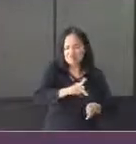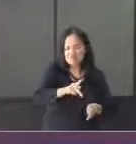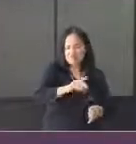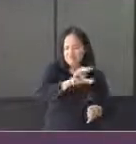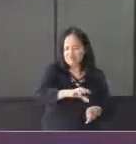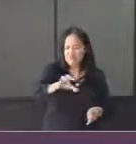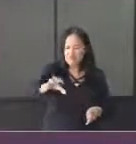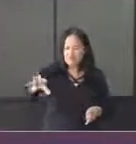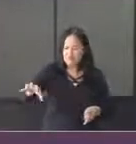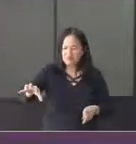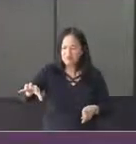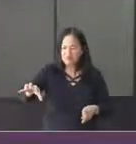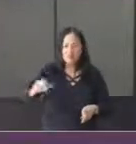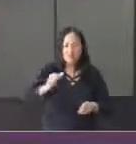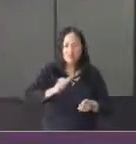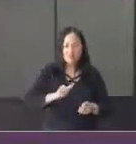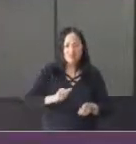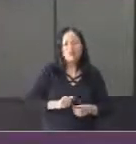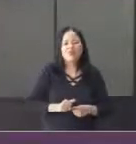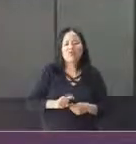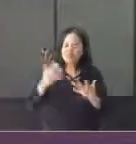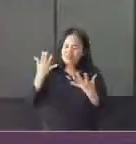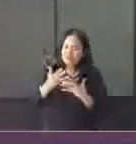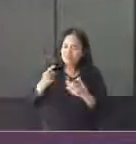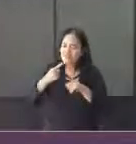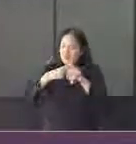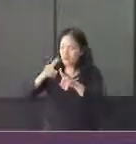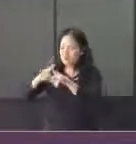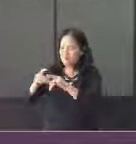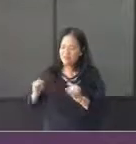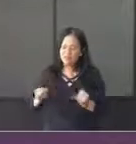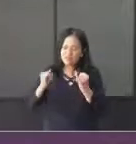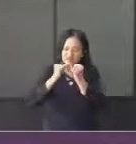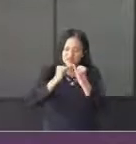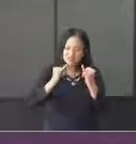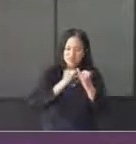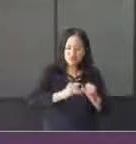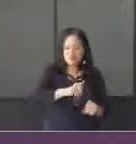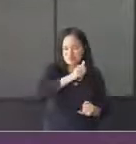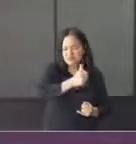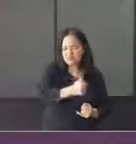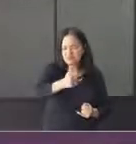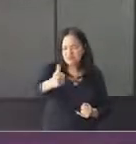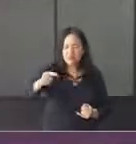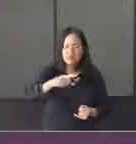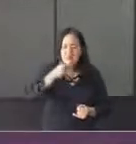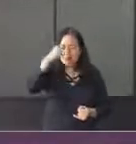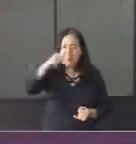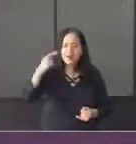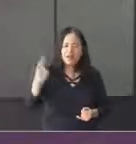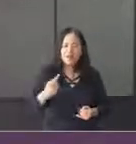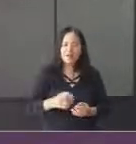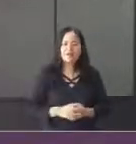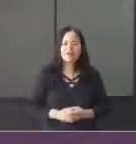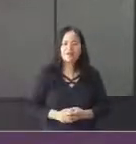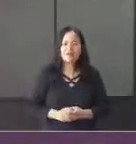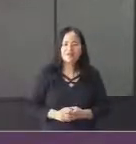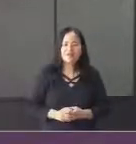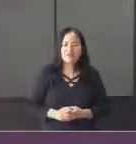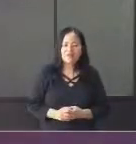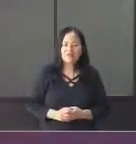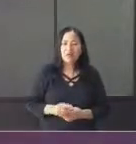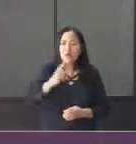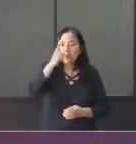municipalities, the neighborhoods. That is to say, a whole institutional articulation